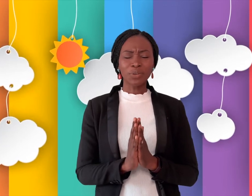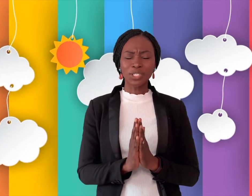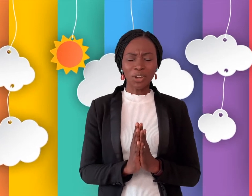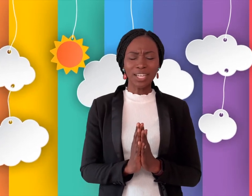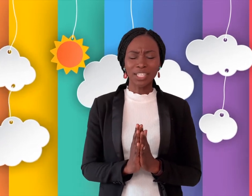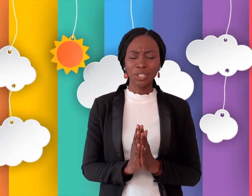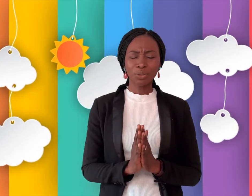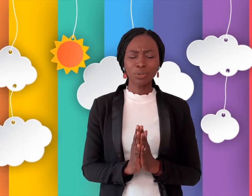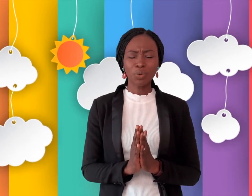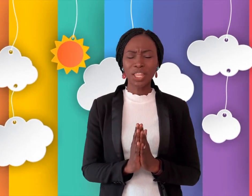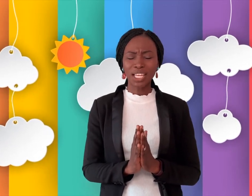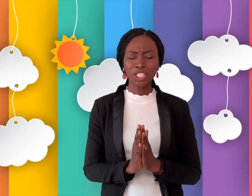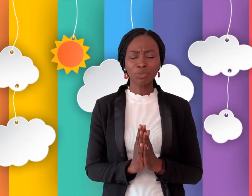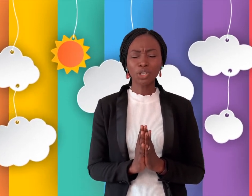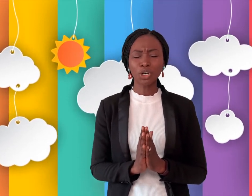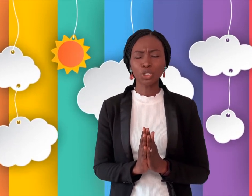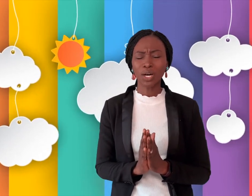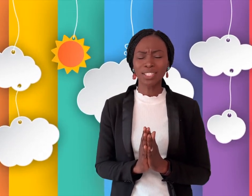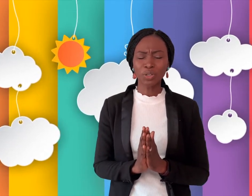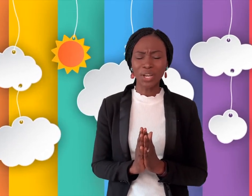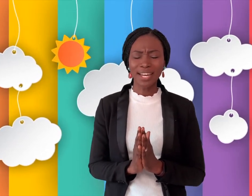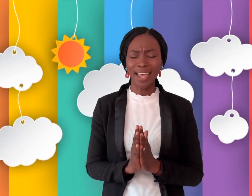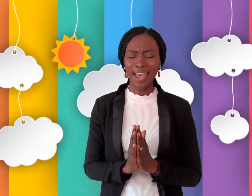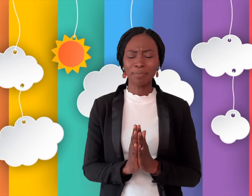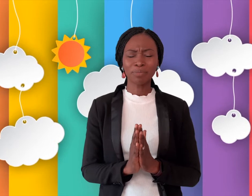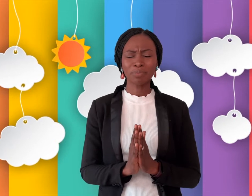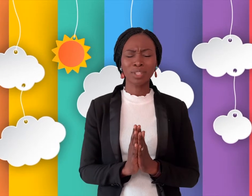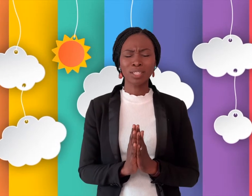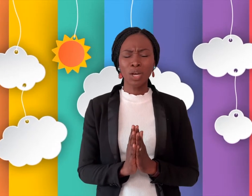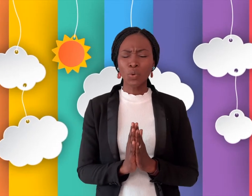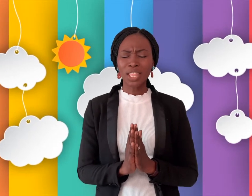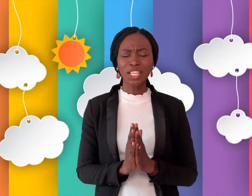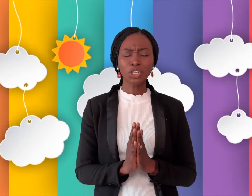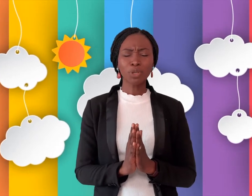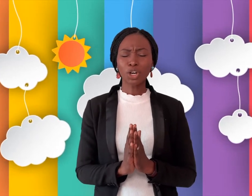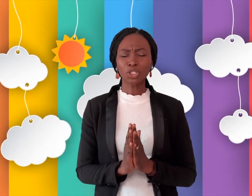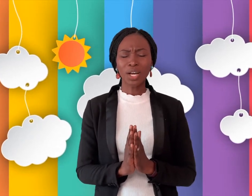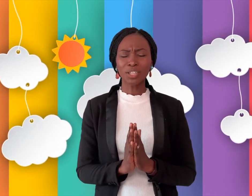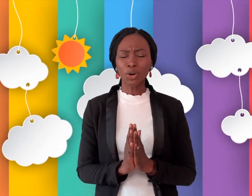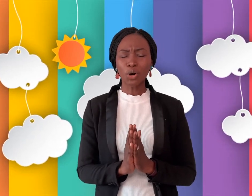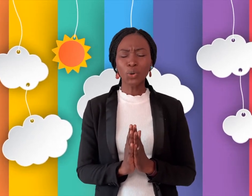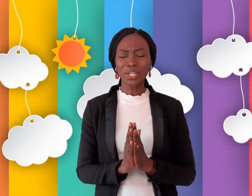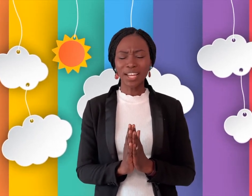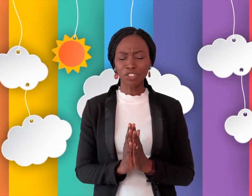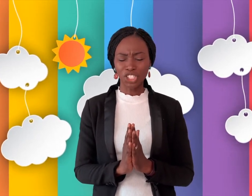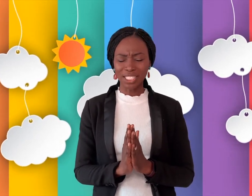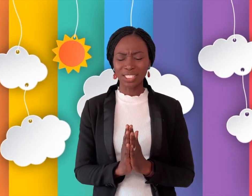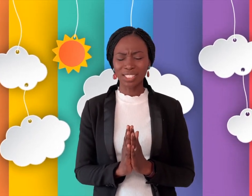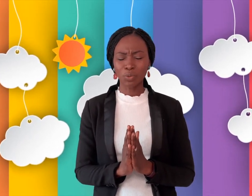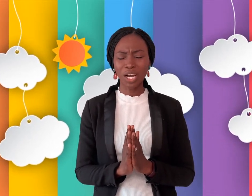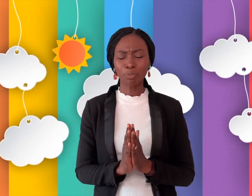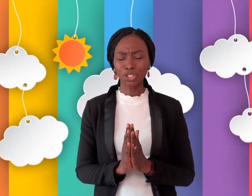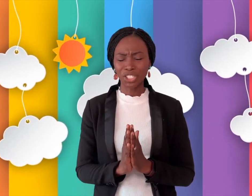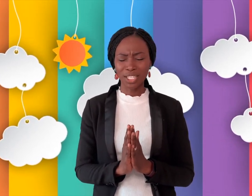because there is none like you. We thank you because you are the great I Am. We thank you because you are the God who never